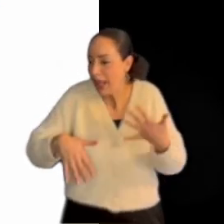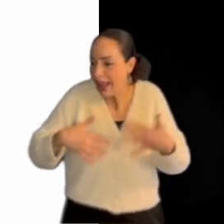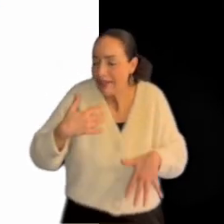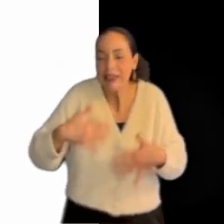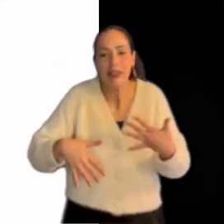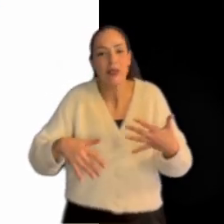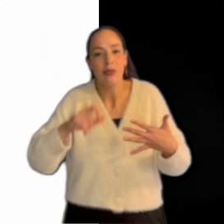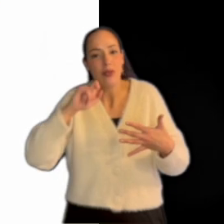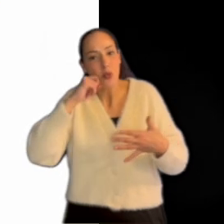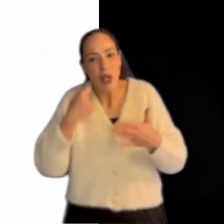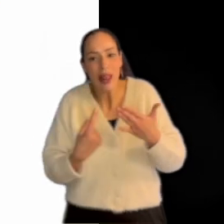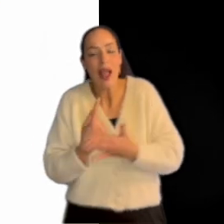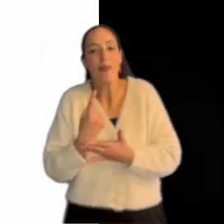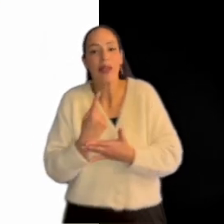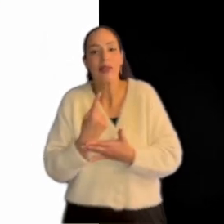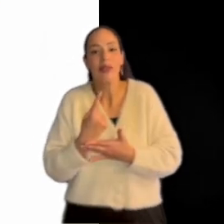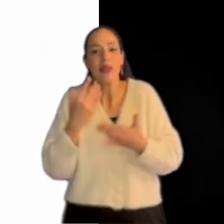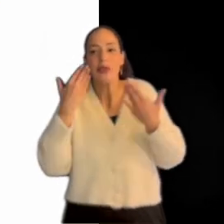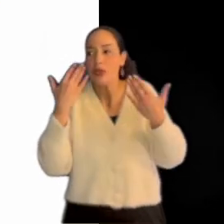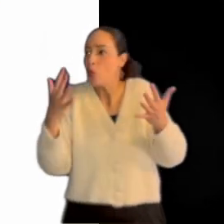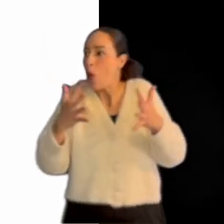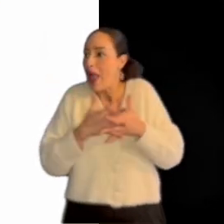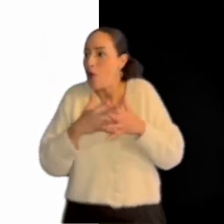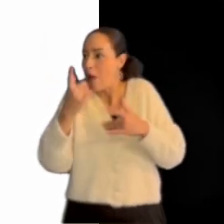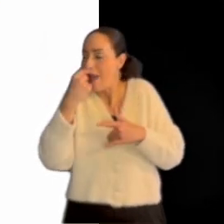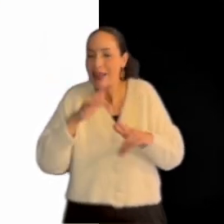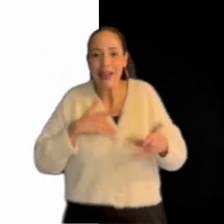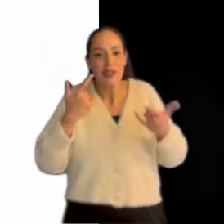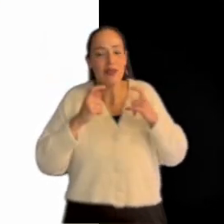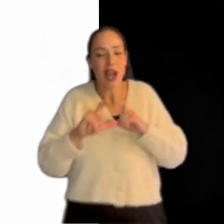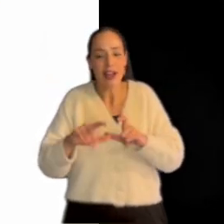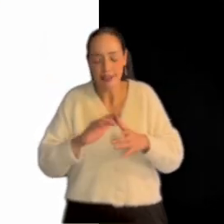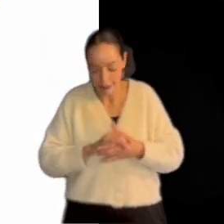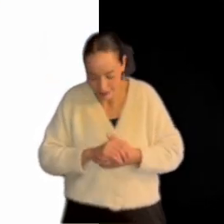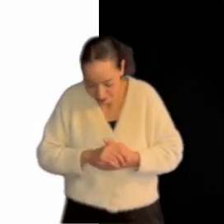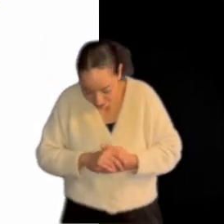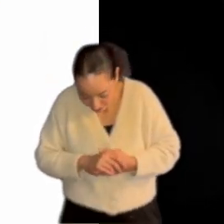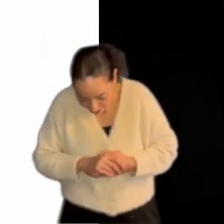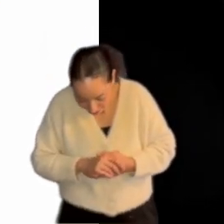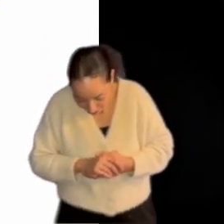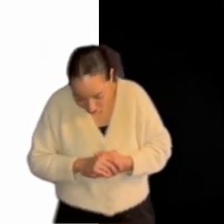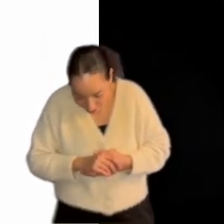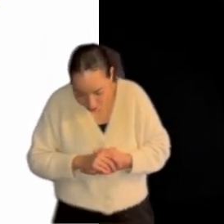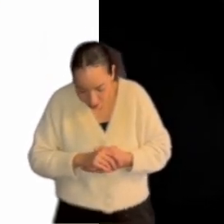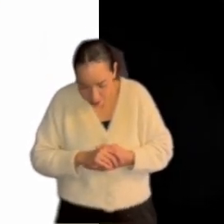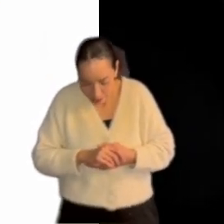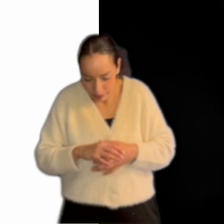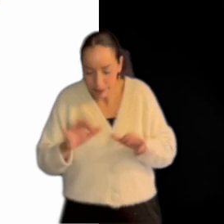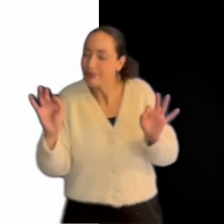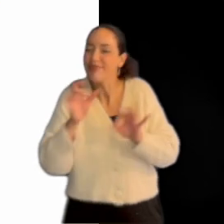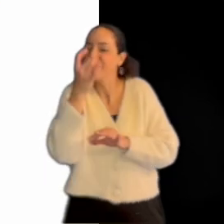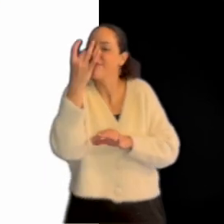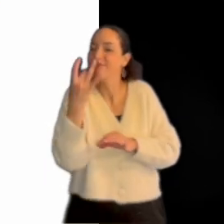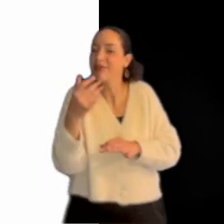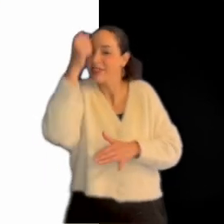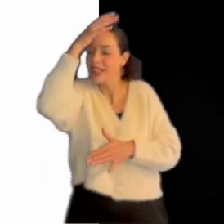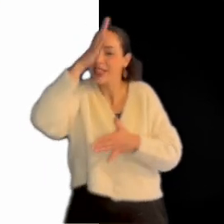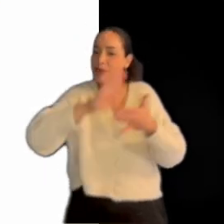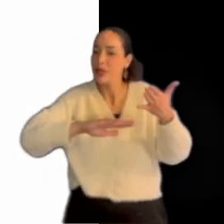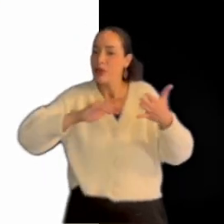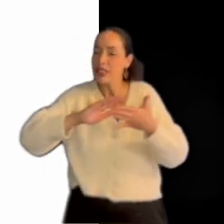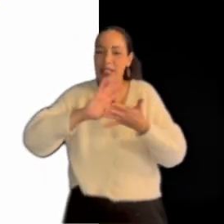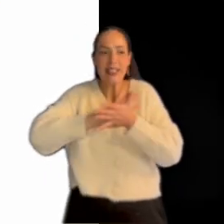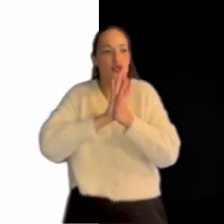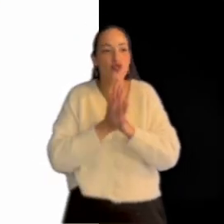them. There was no single experience which had shattered my safety, no one case which I can identify as the point at which